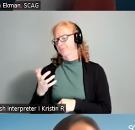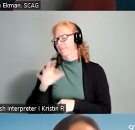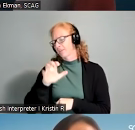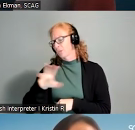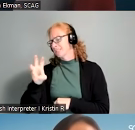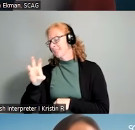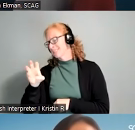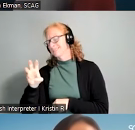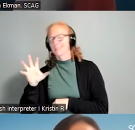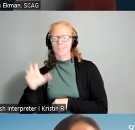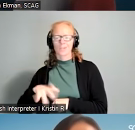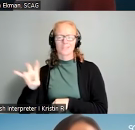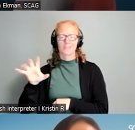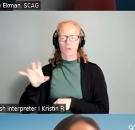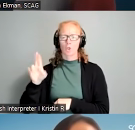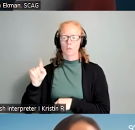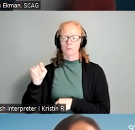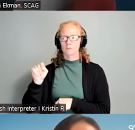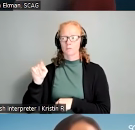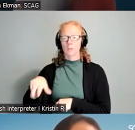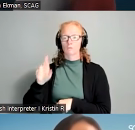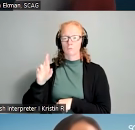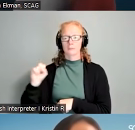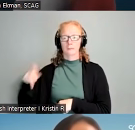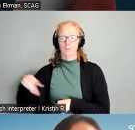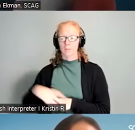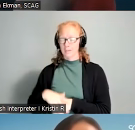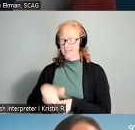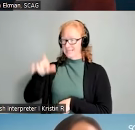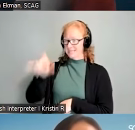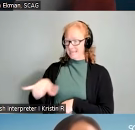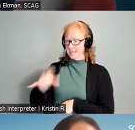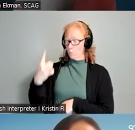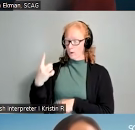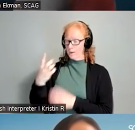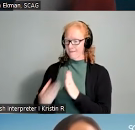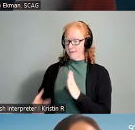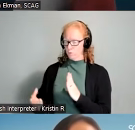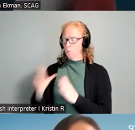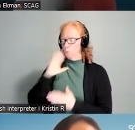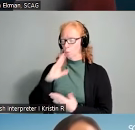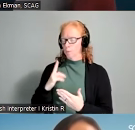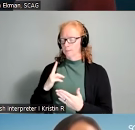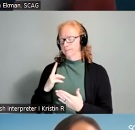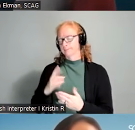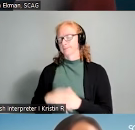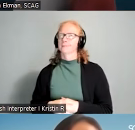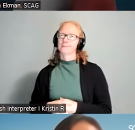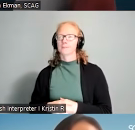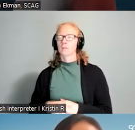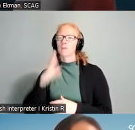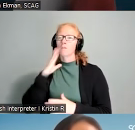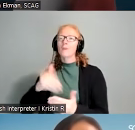and 700 units. So they were regionally significant. Would that be a factor that you would use in the next